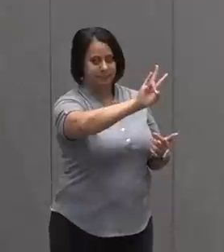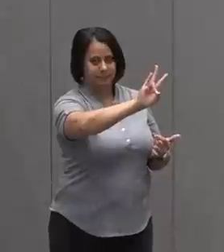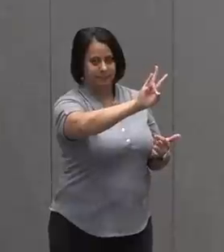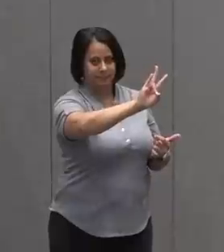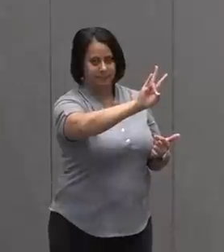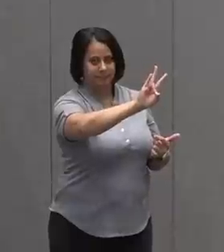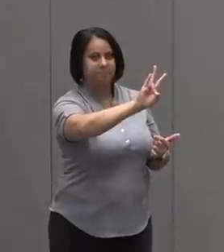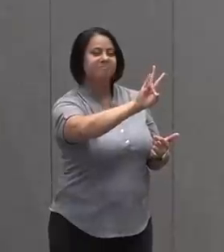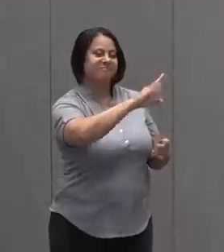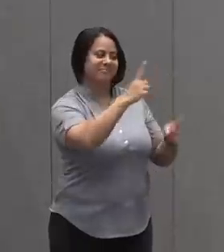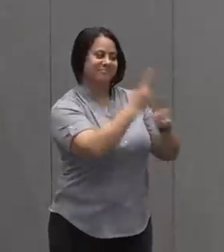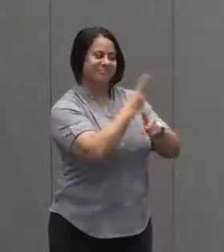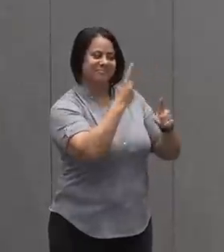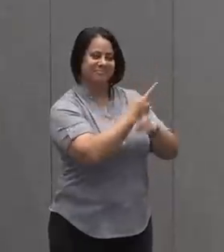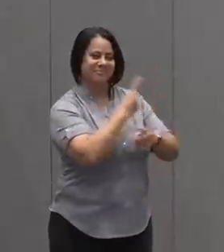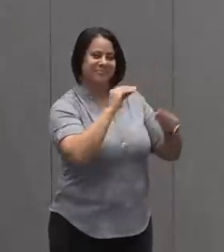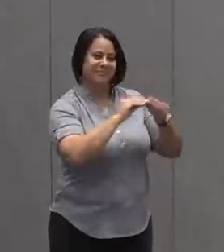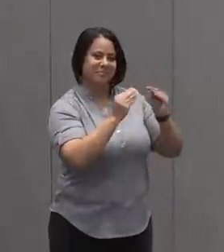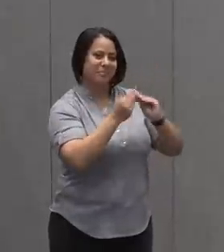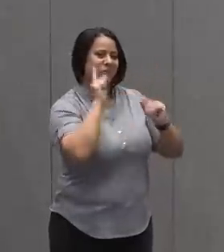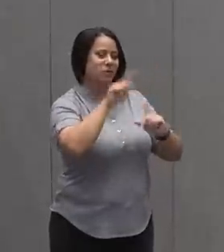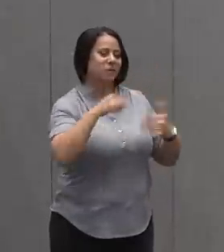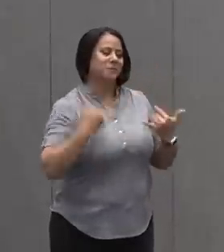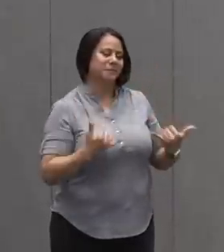1,367 as our number of the day.